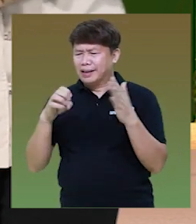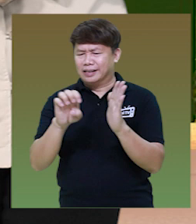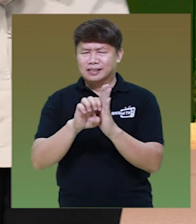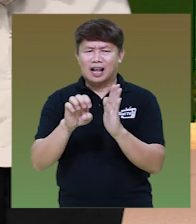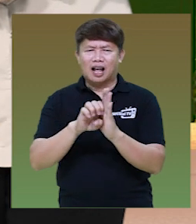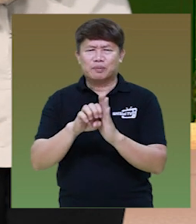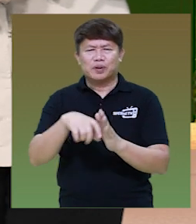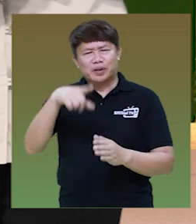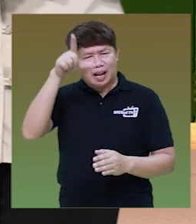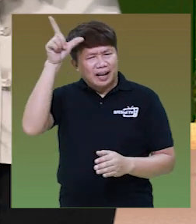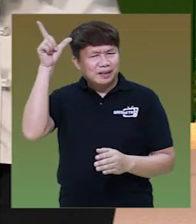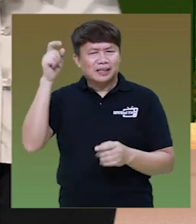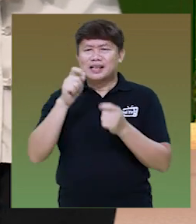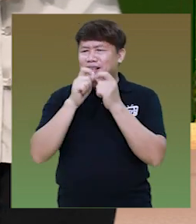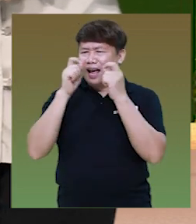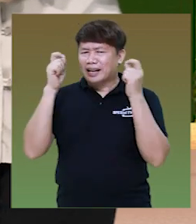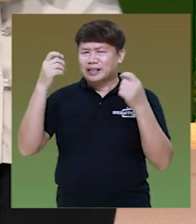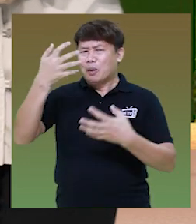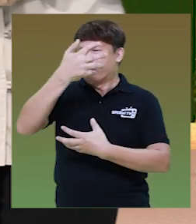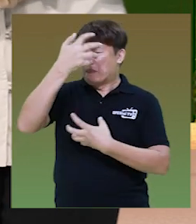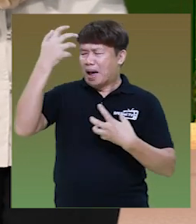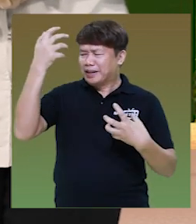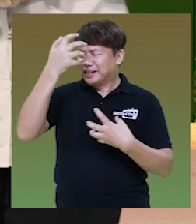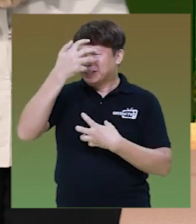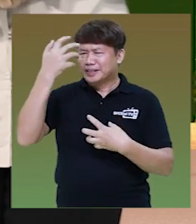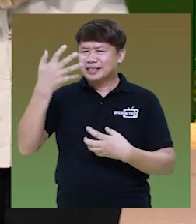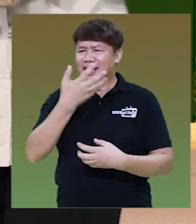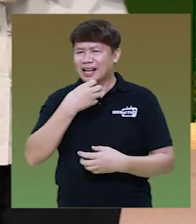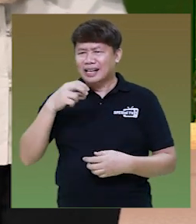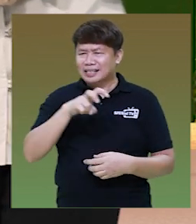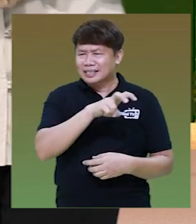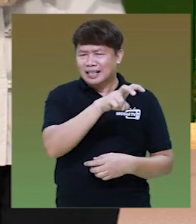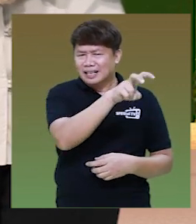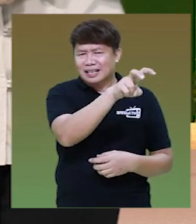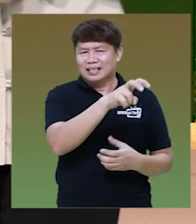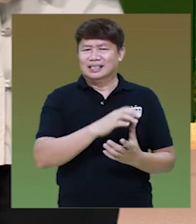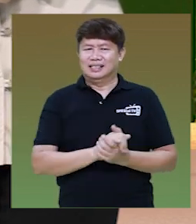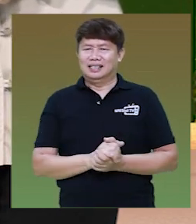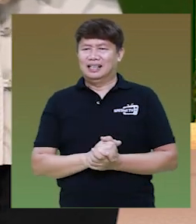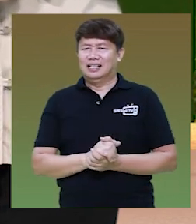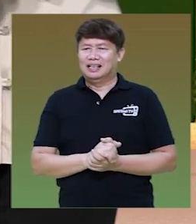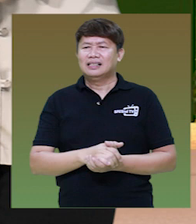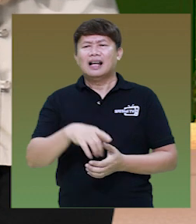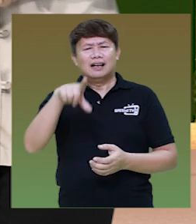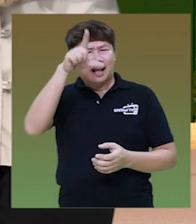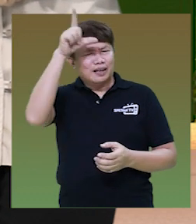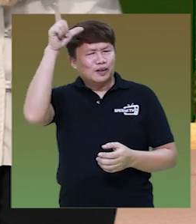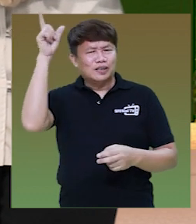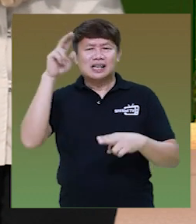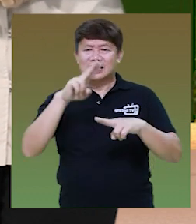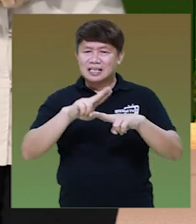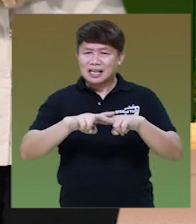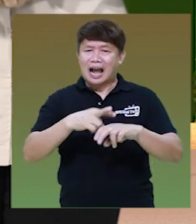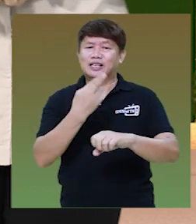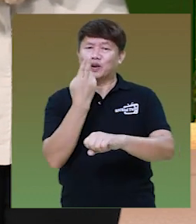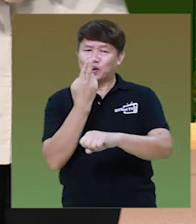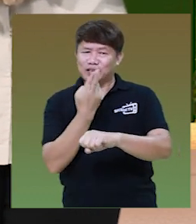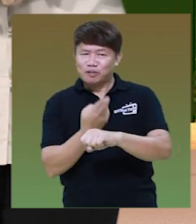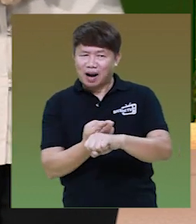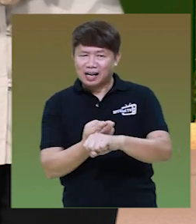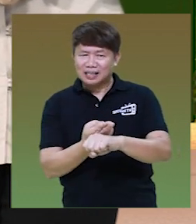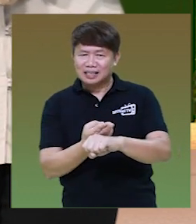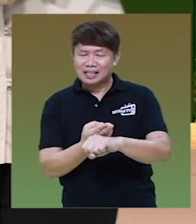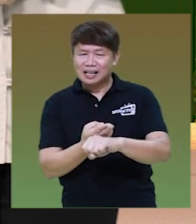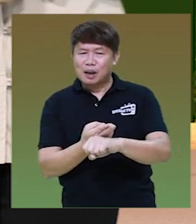like lions, tigers, monkeys, and snakes. The lions sat on